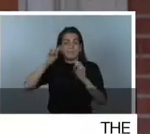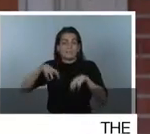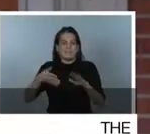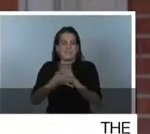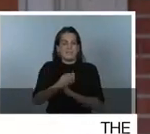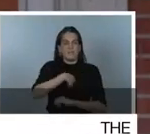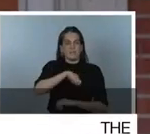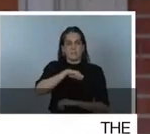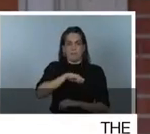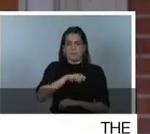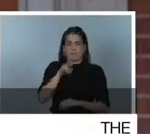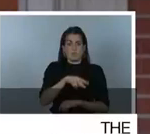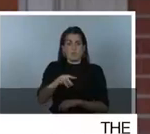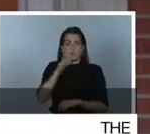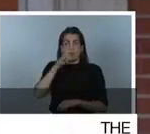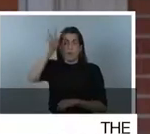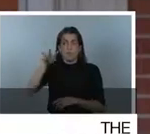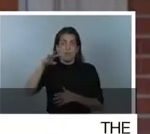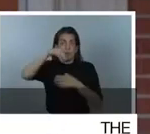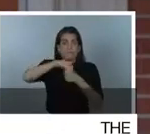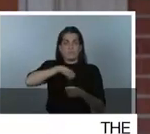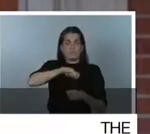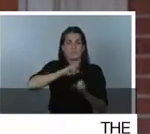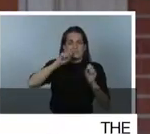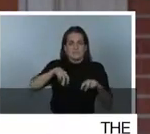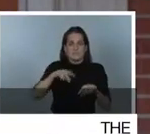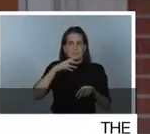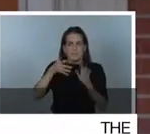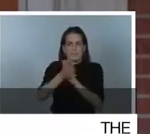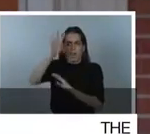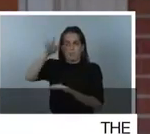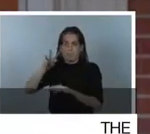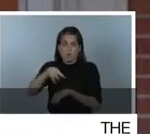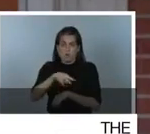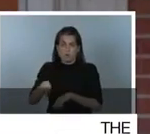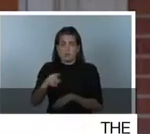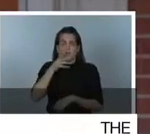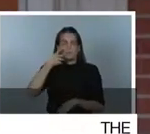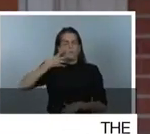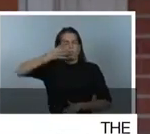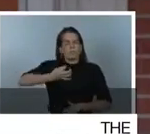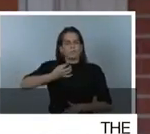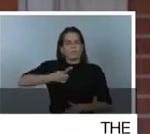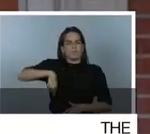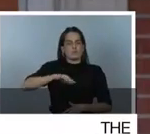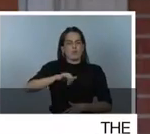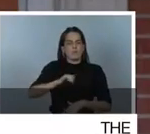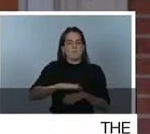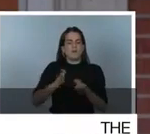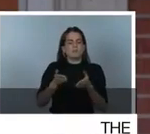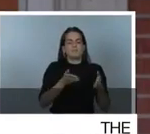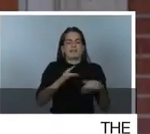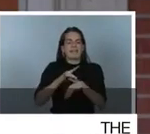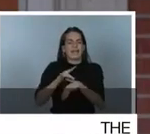forward to try and find a route forward. But as I was explaining before, there are pressures on both sides pulling them apart, because